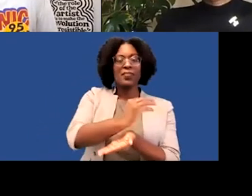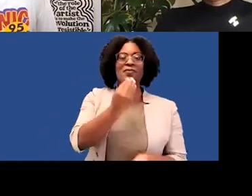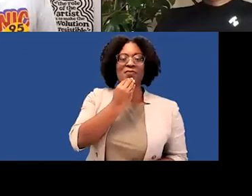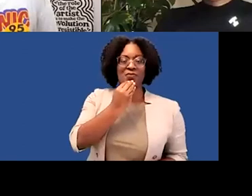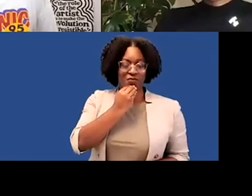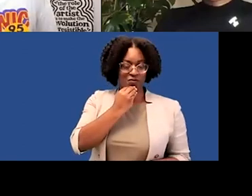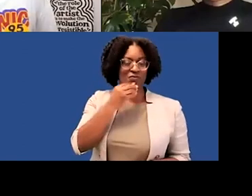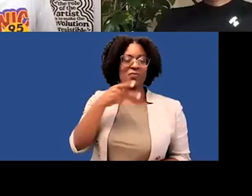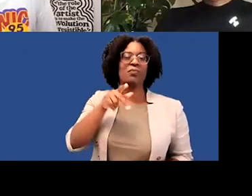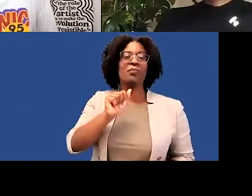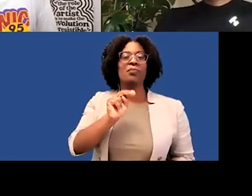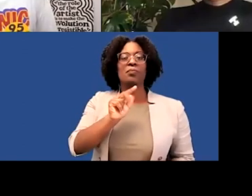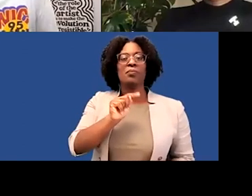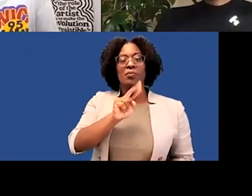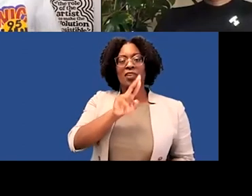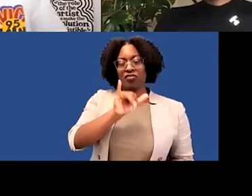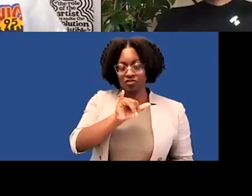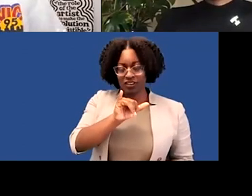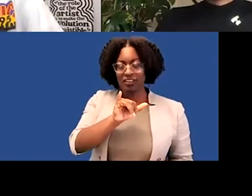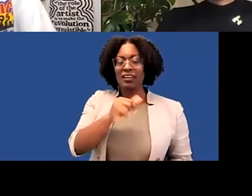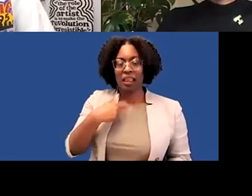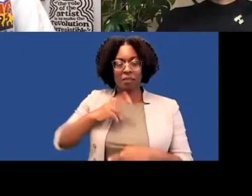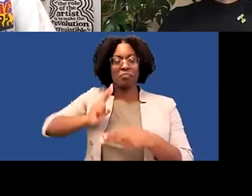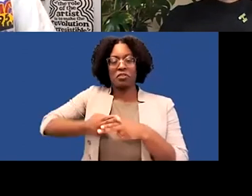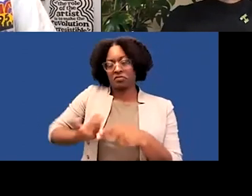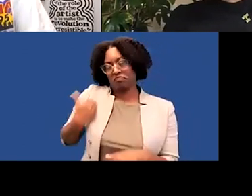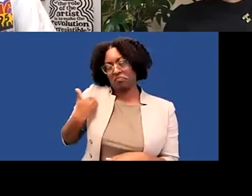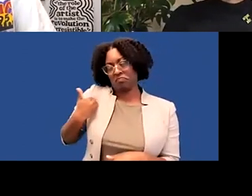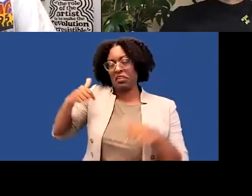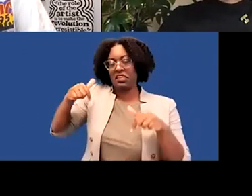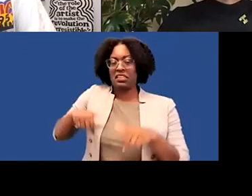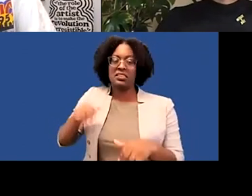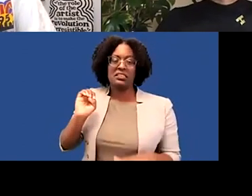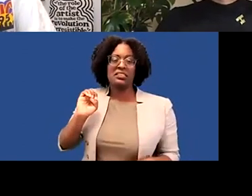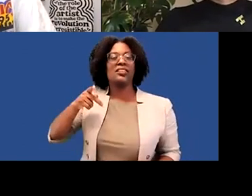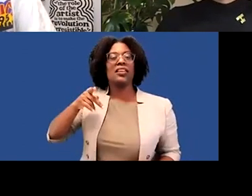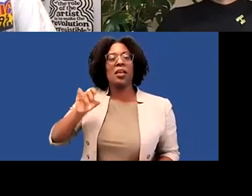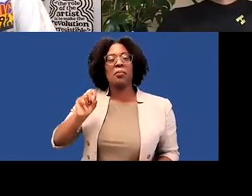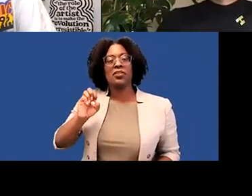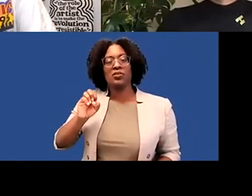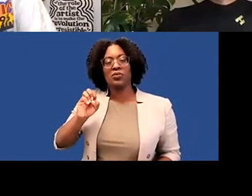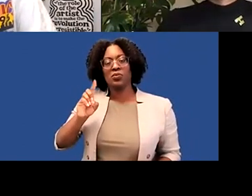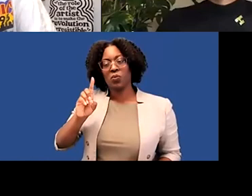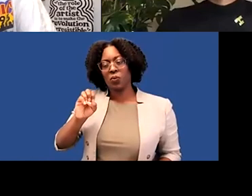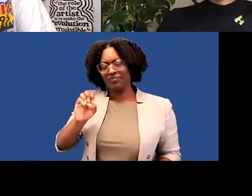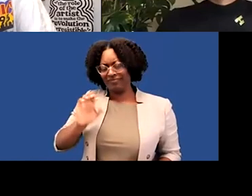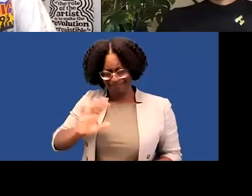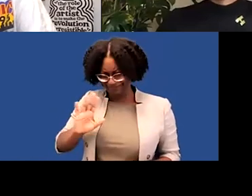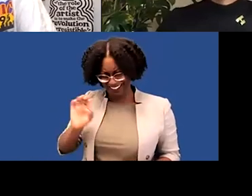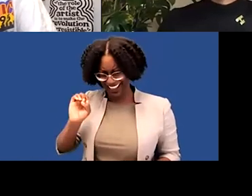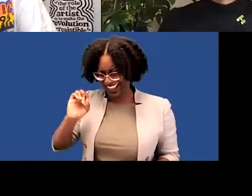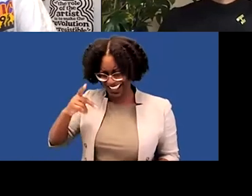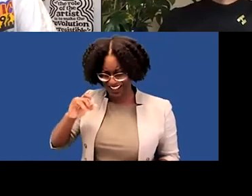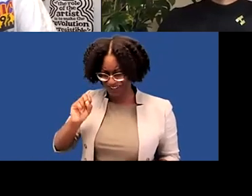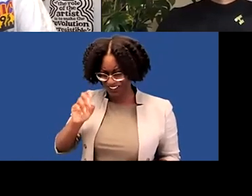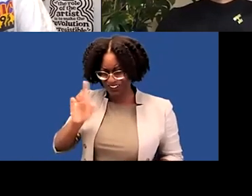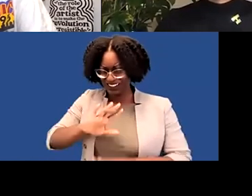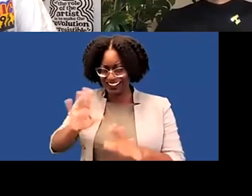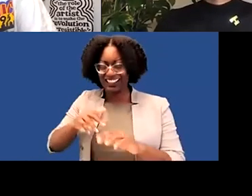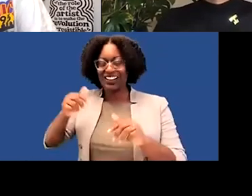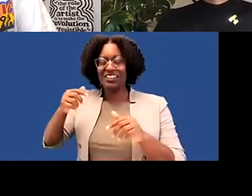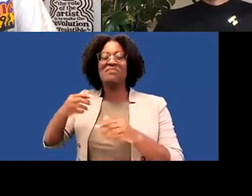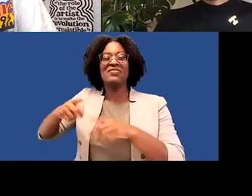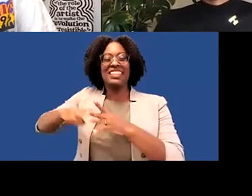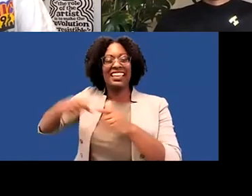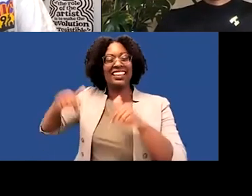the beginning of tonight's event. And very still processing moment there. But food insecurity is an issue that's really near and dear